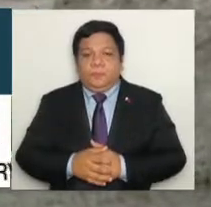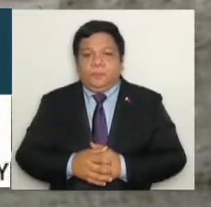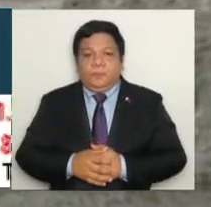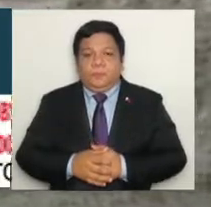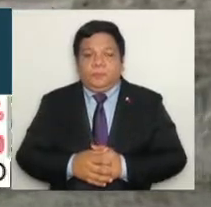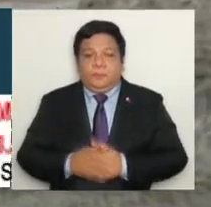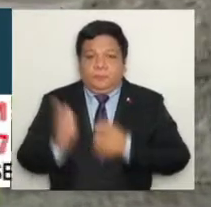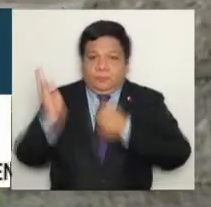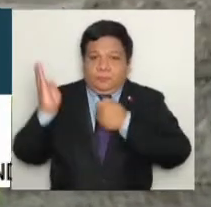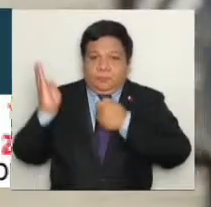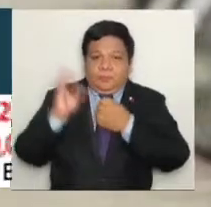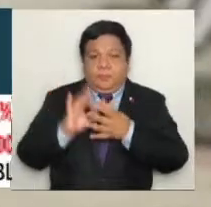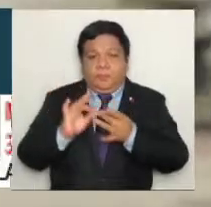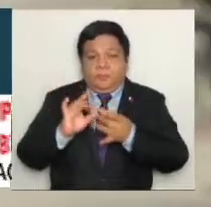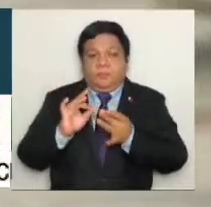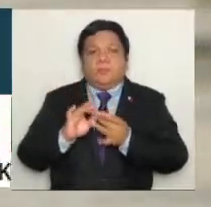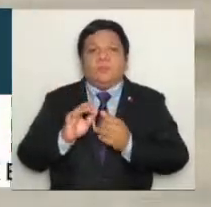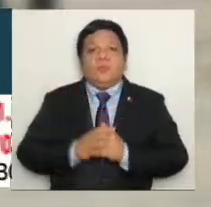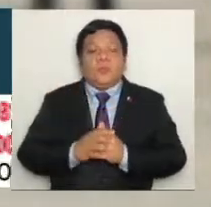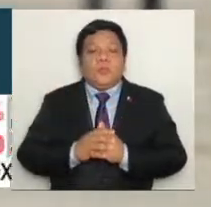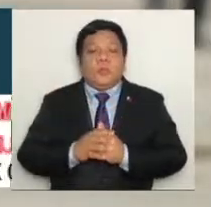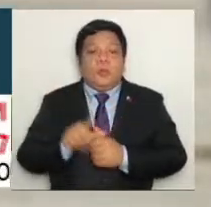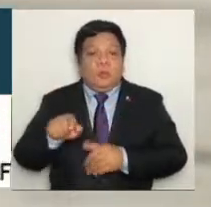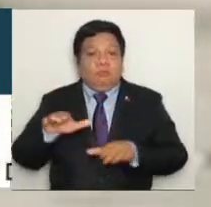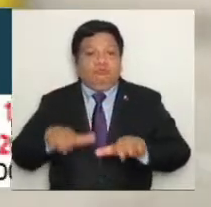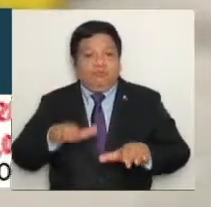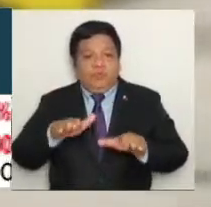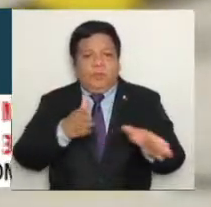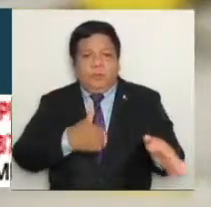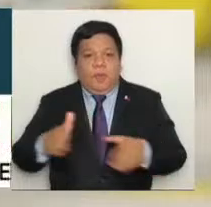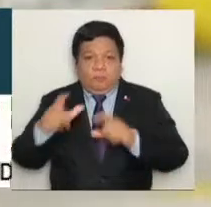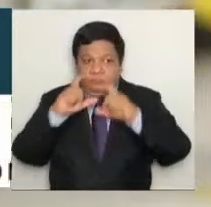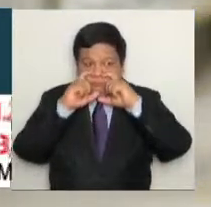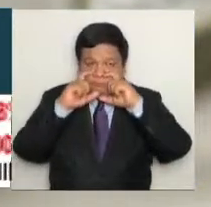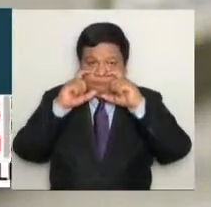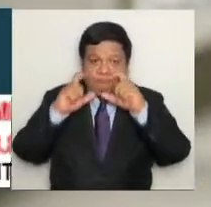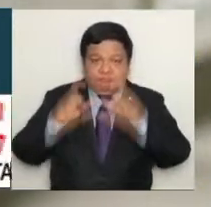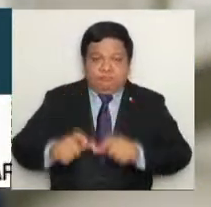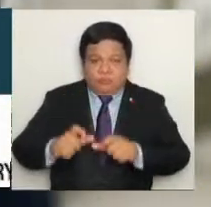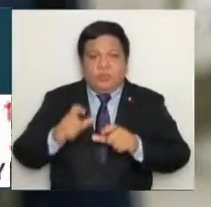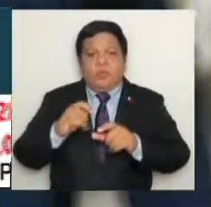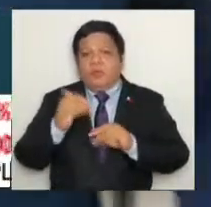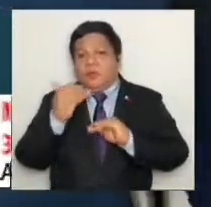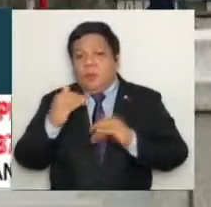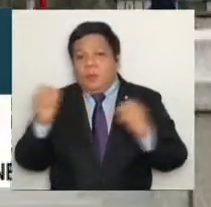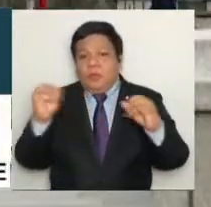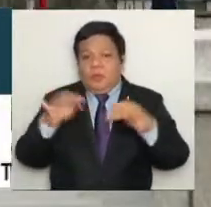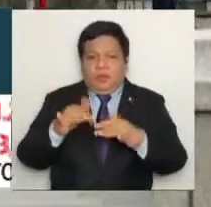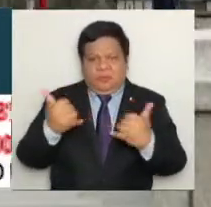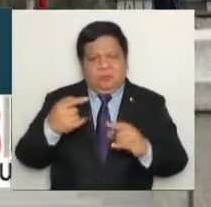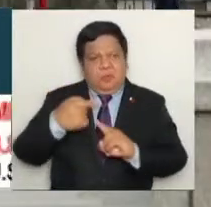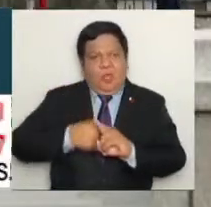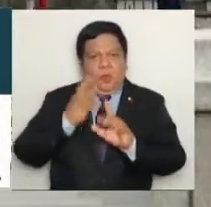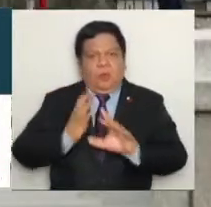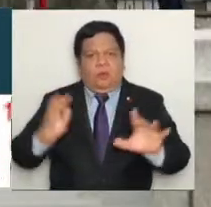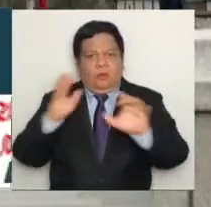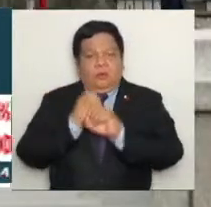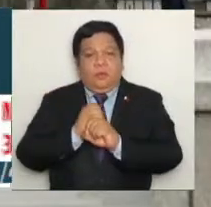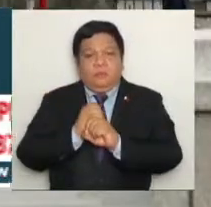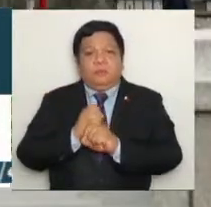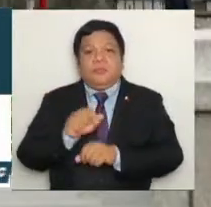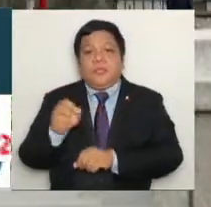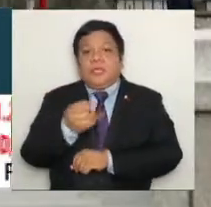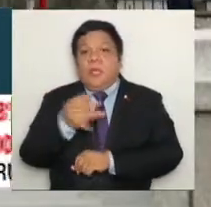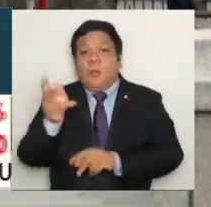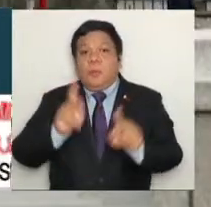Britain is also set to lift its face mask mandate and limits on social gatherings this month. 64% of its